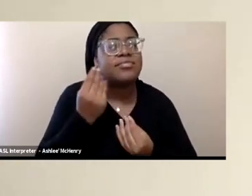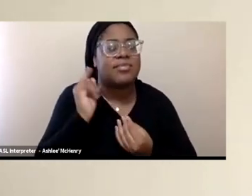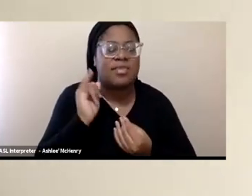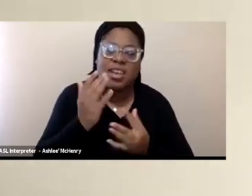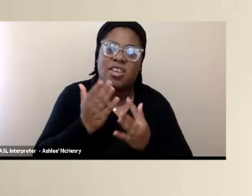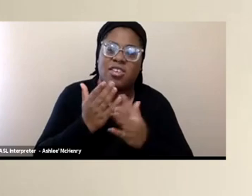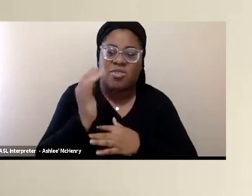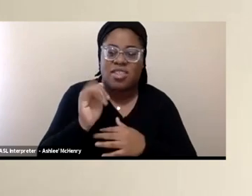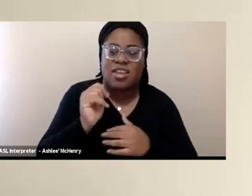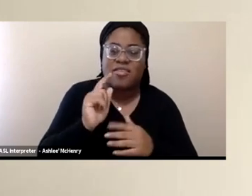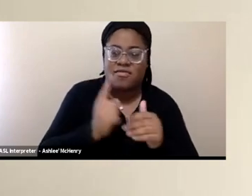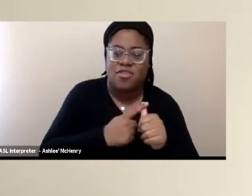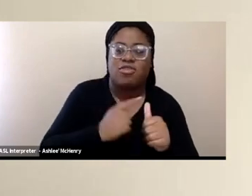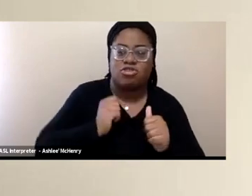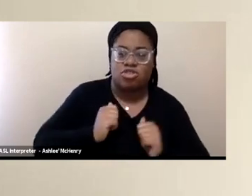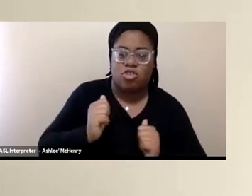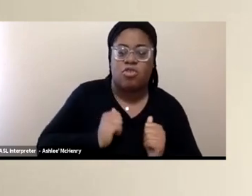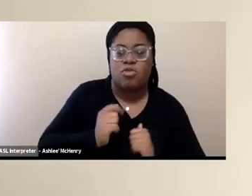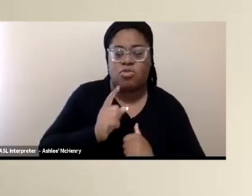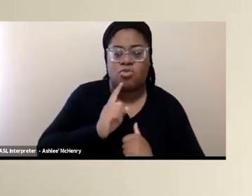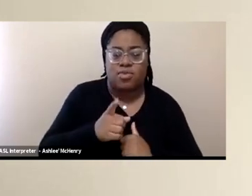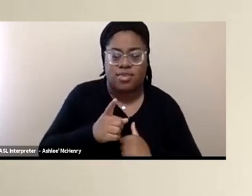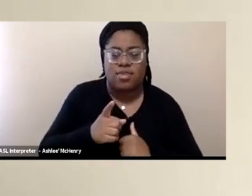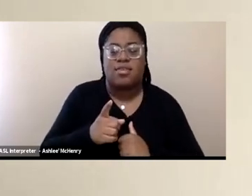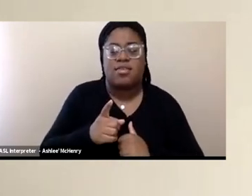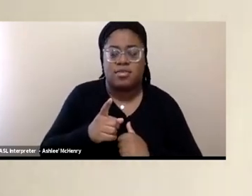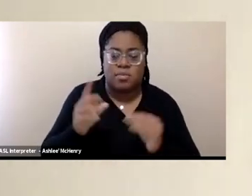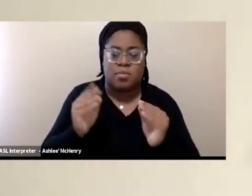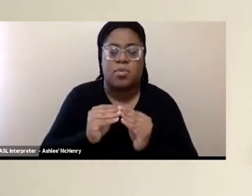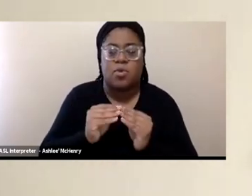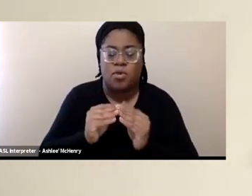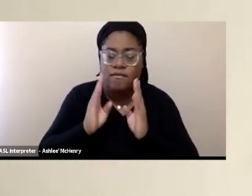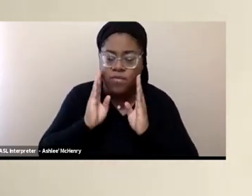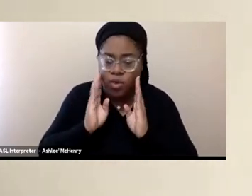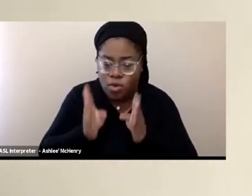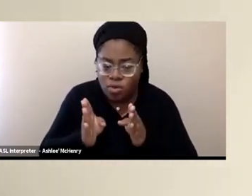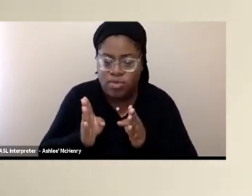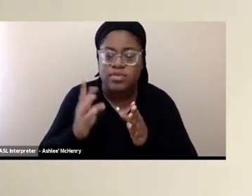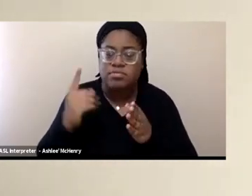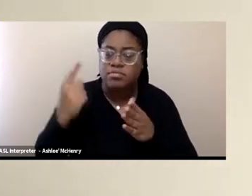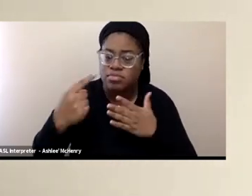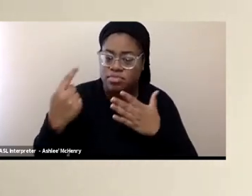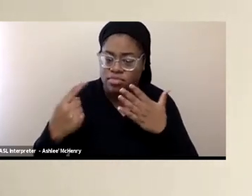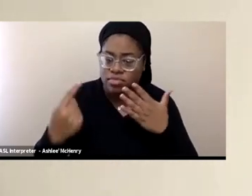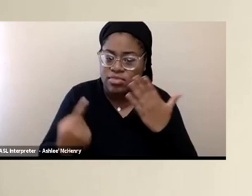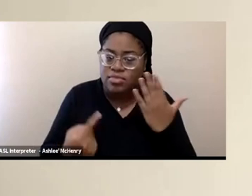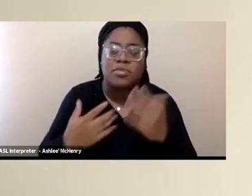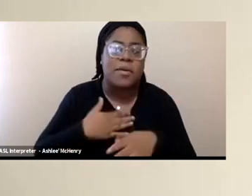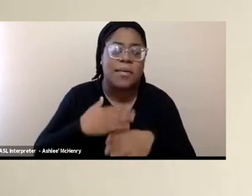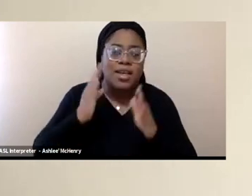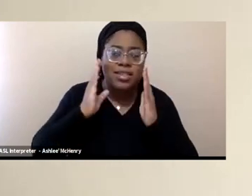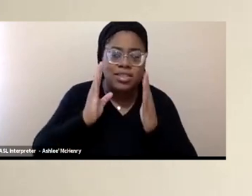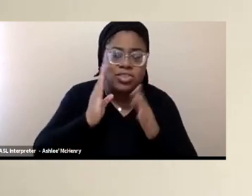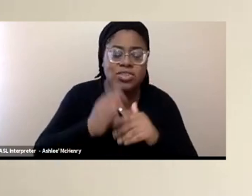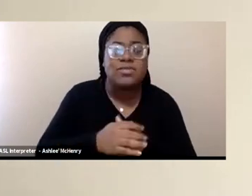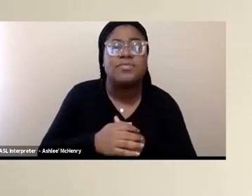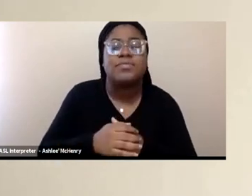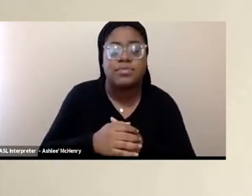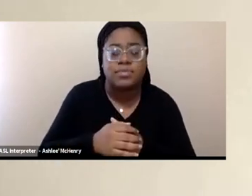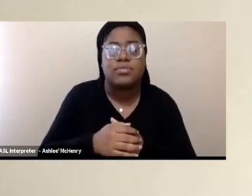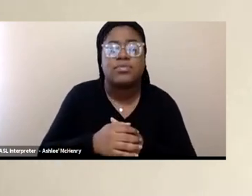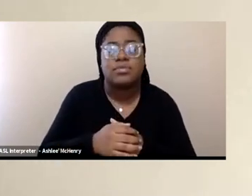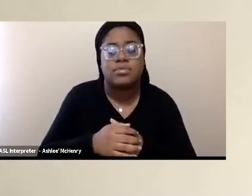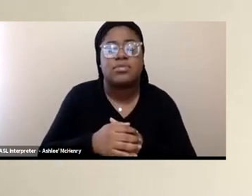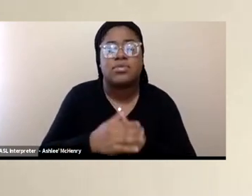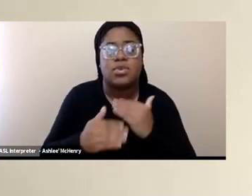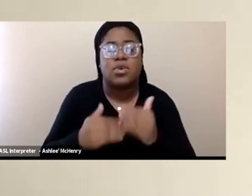Andy Mack became much more focused points of my attention going